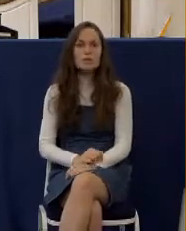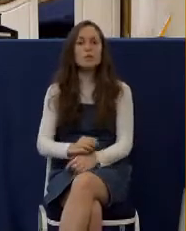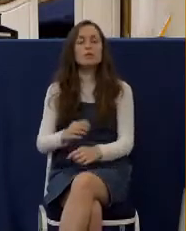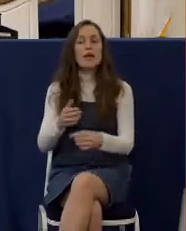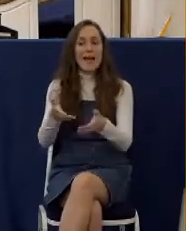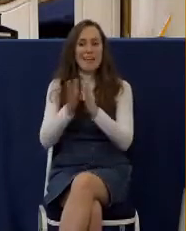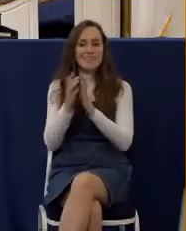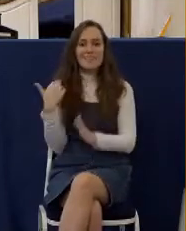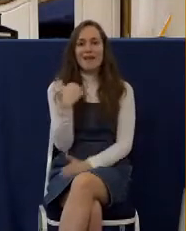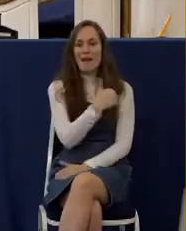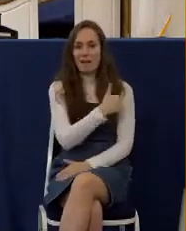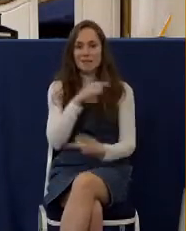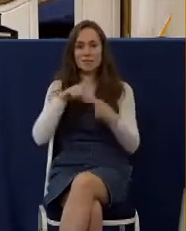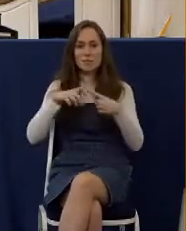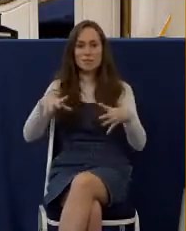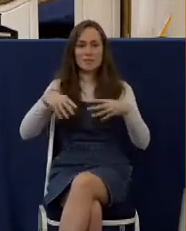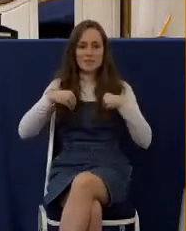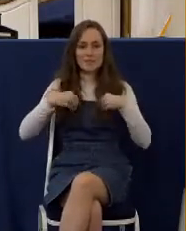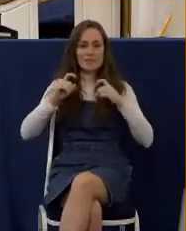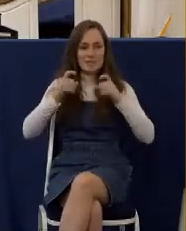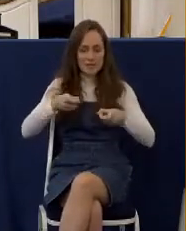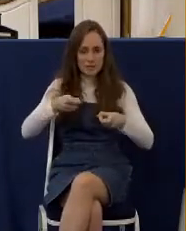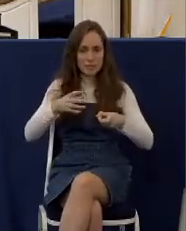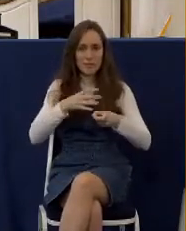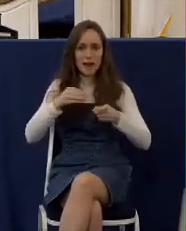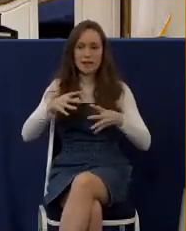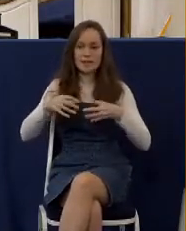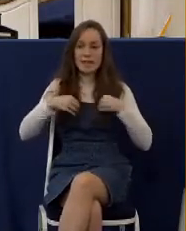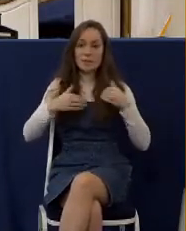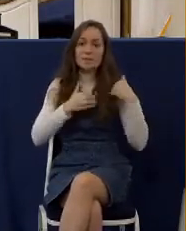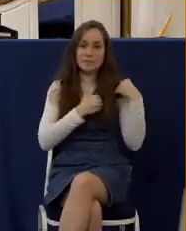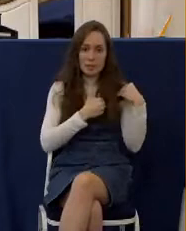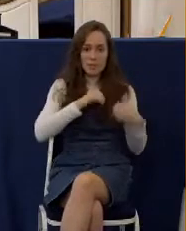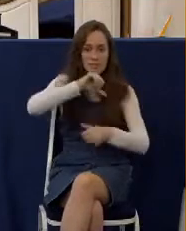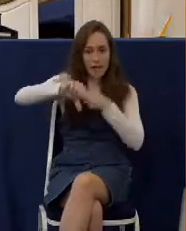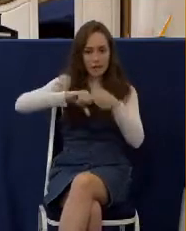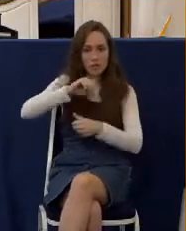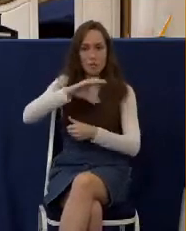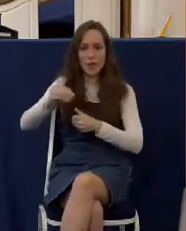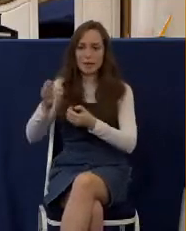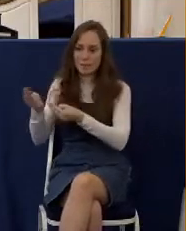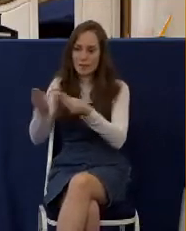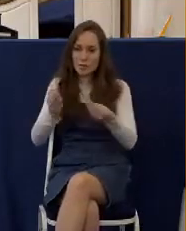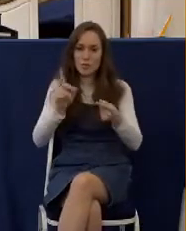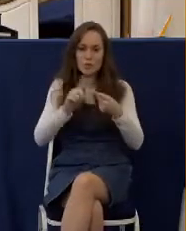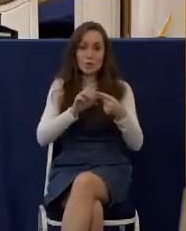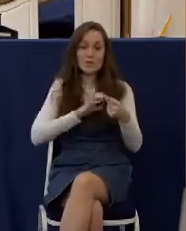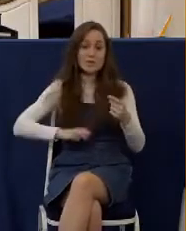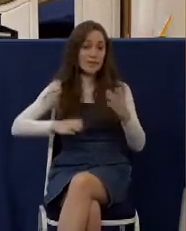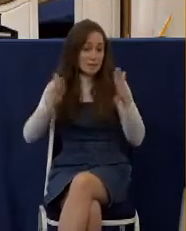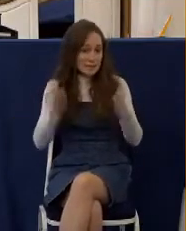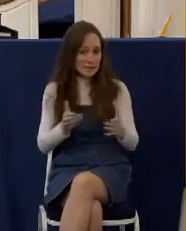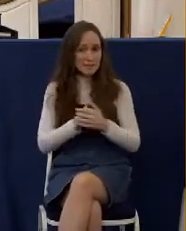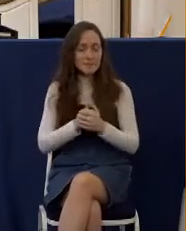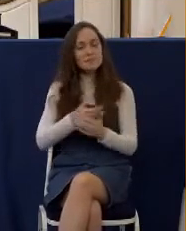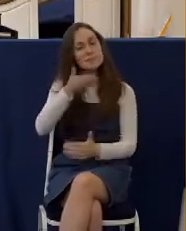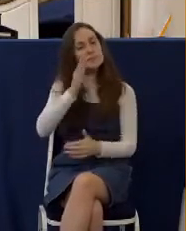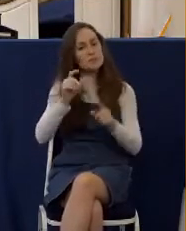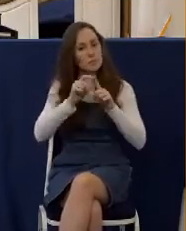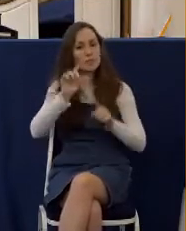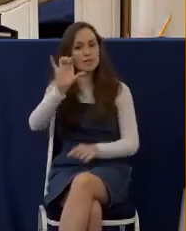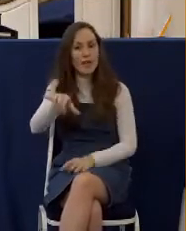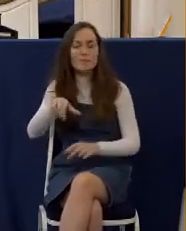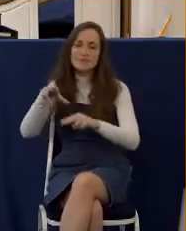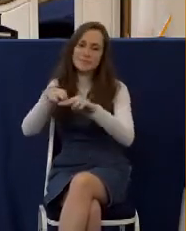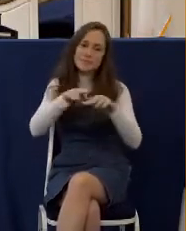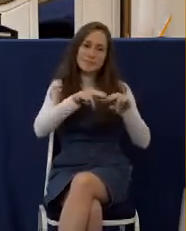receive the gift and take upon us the fellowship and the ministering to the saints. This is God's word. Thank you so very much. You may be